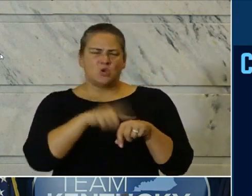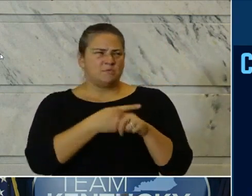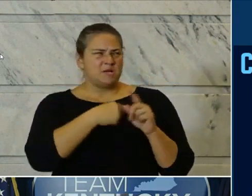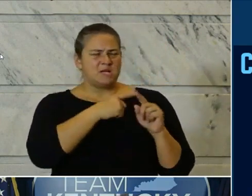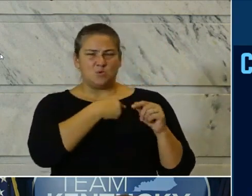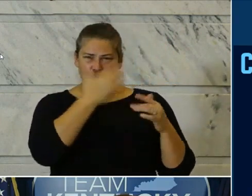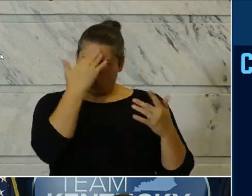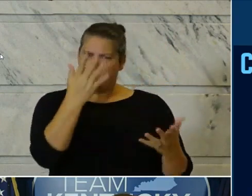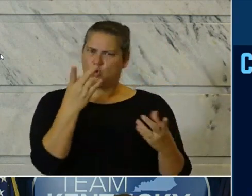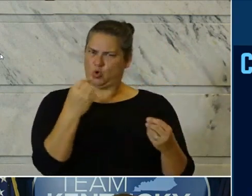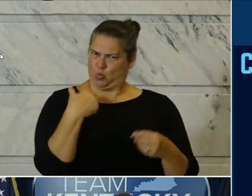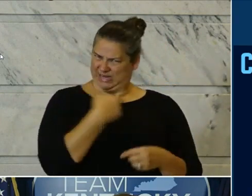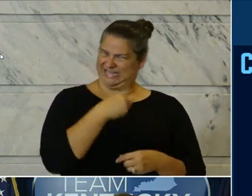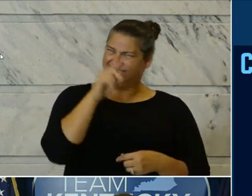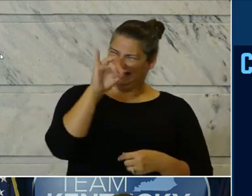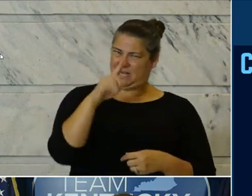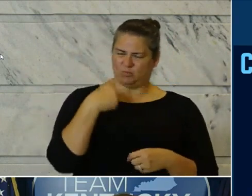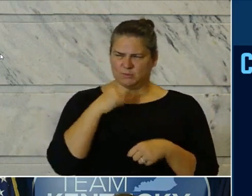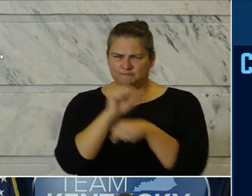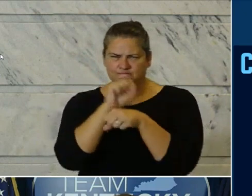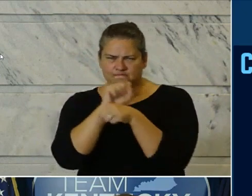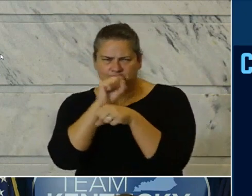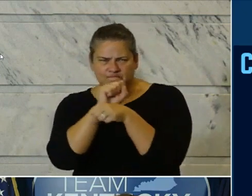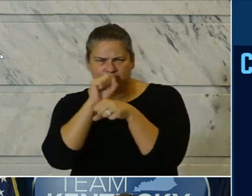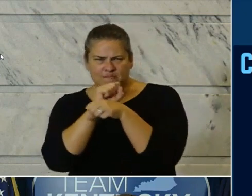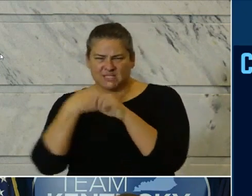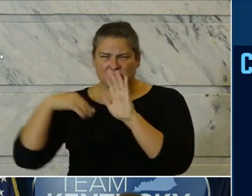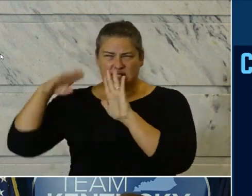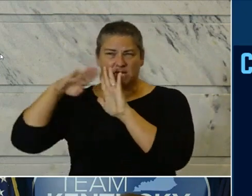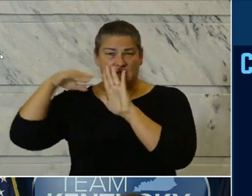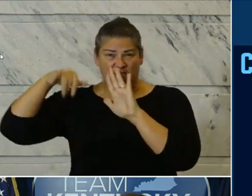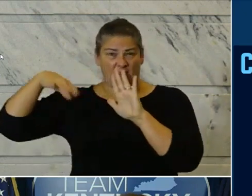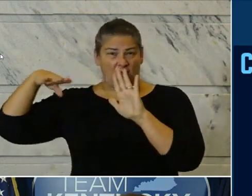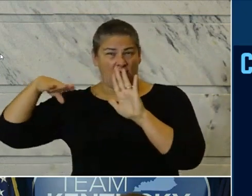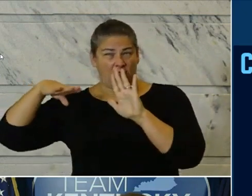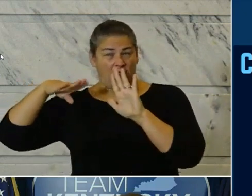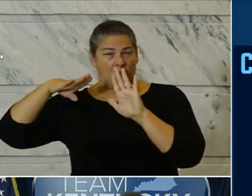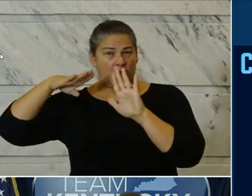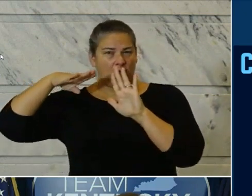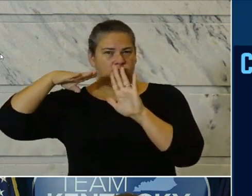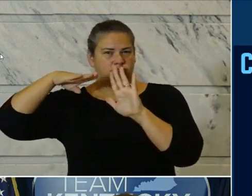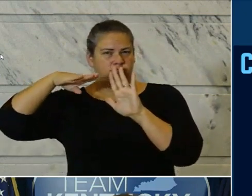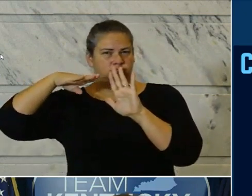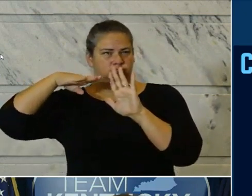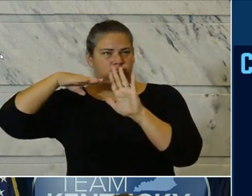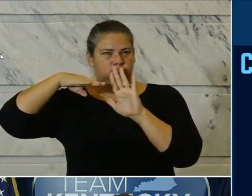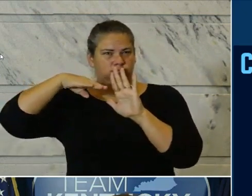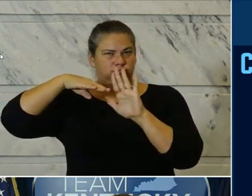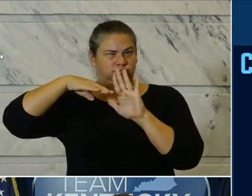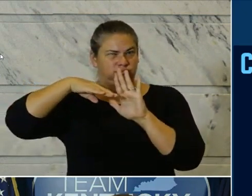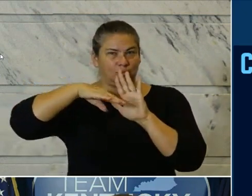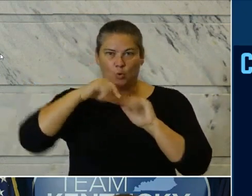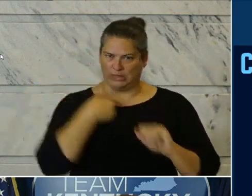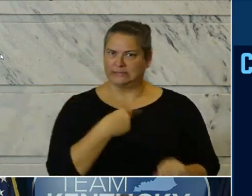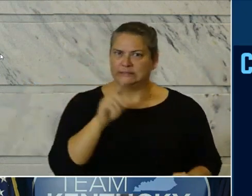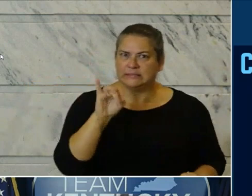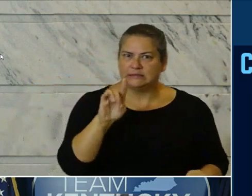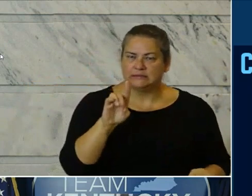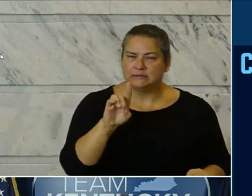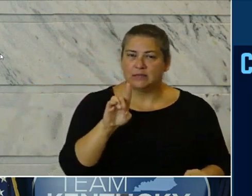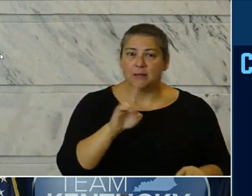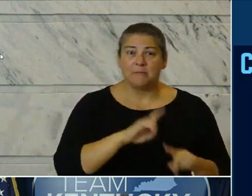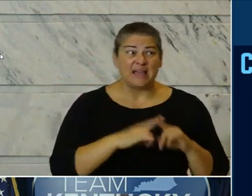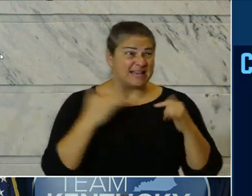of cases. We've done it several times, yet we're having the largest number of cases right now.